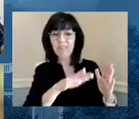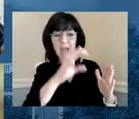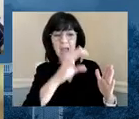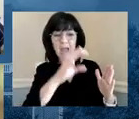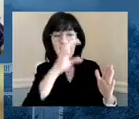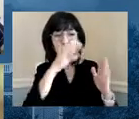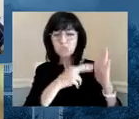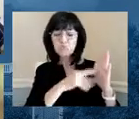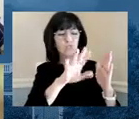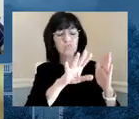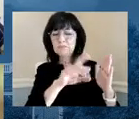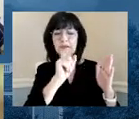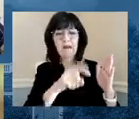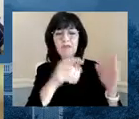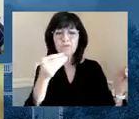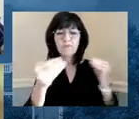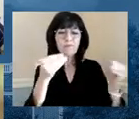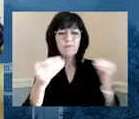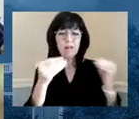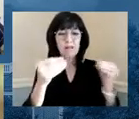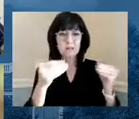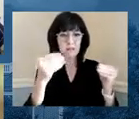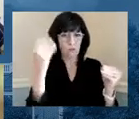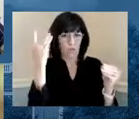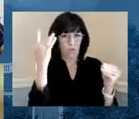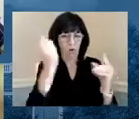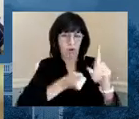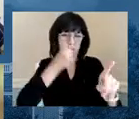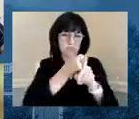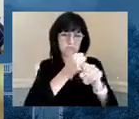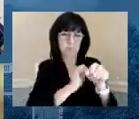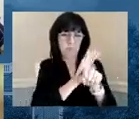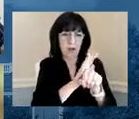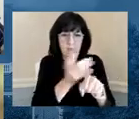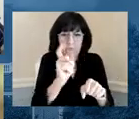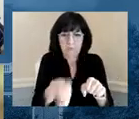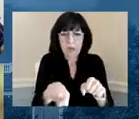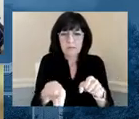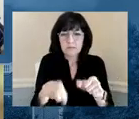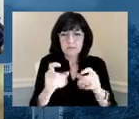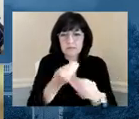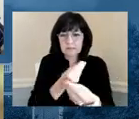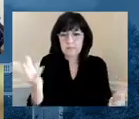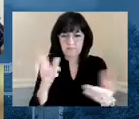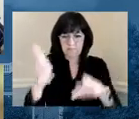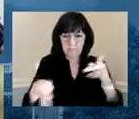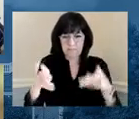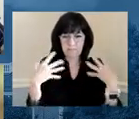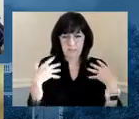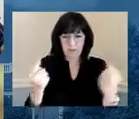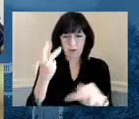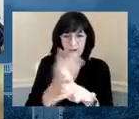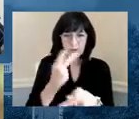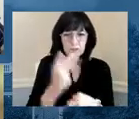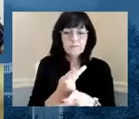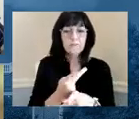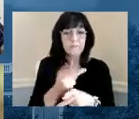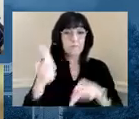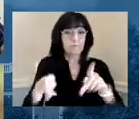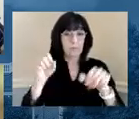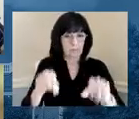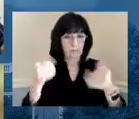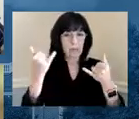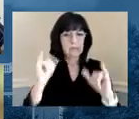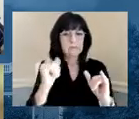last year and change since the start of the pandemic and the need to really break down barriers to telehealth so people could still see their doctor in a